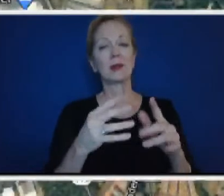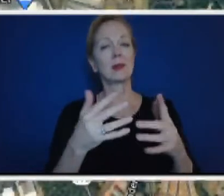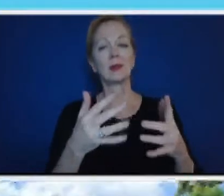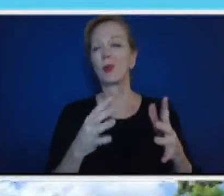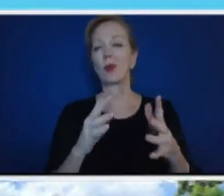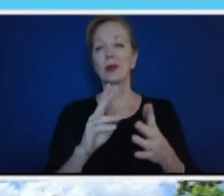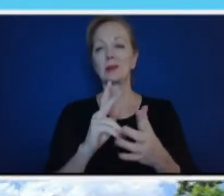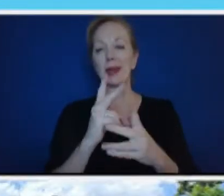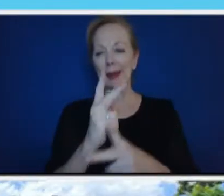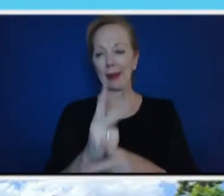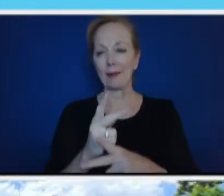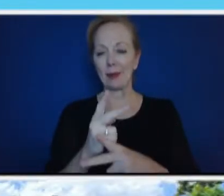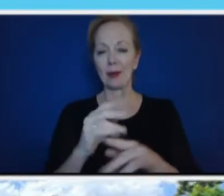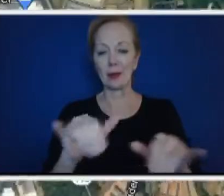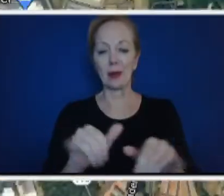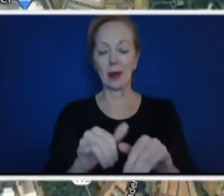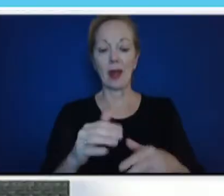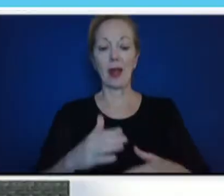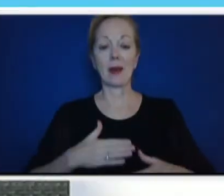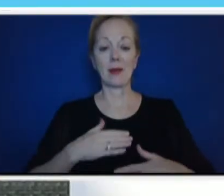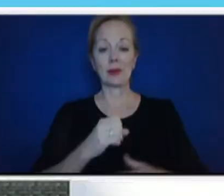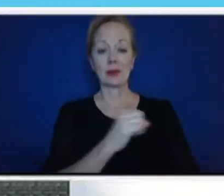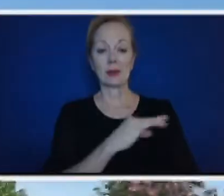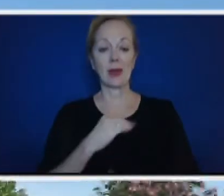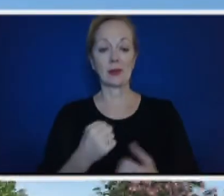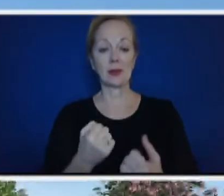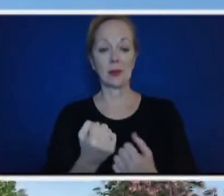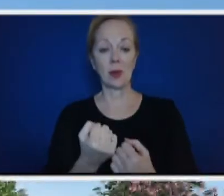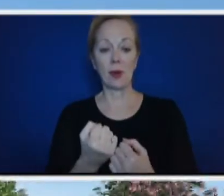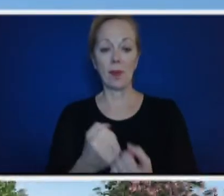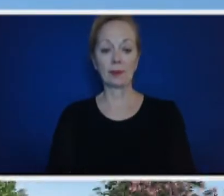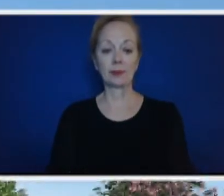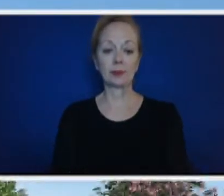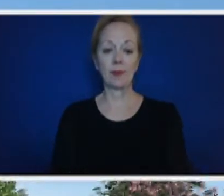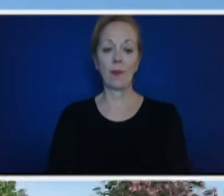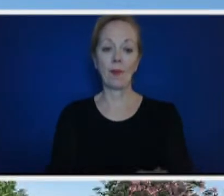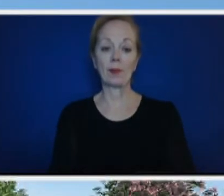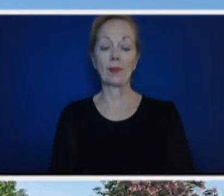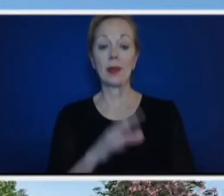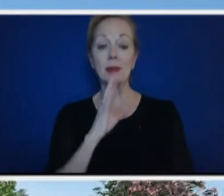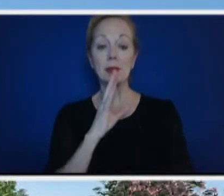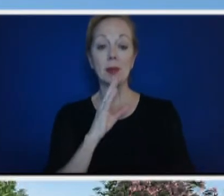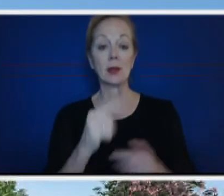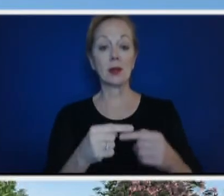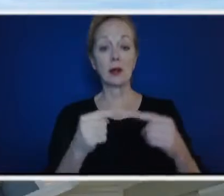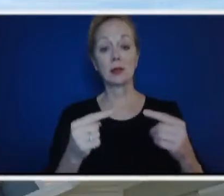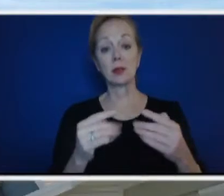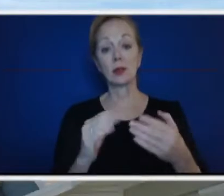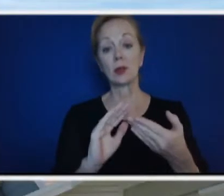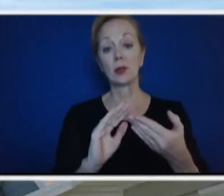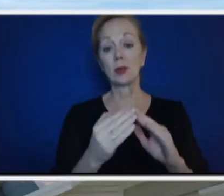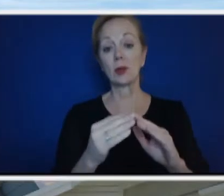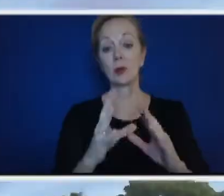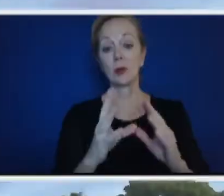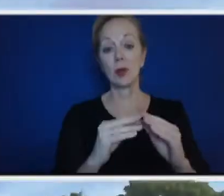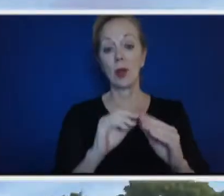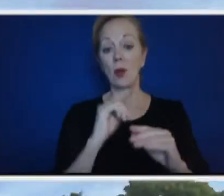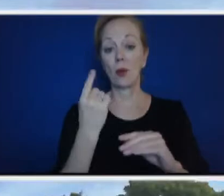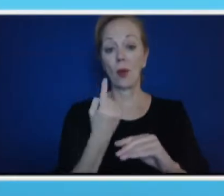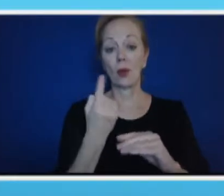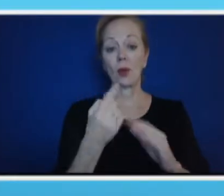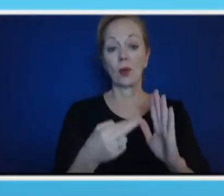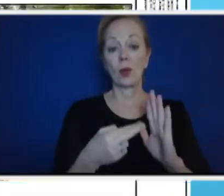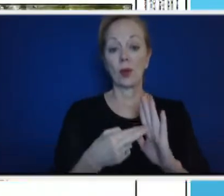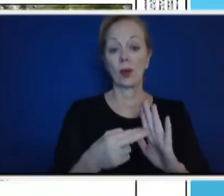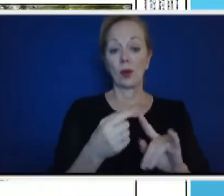into the market. Happy to have staff support. I know there is a speaker in opposition at our community meeting. The only representative was from